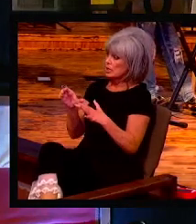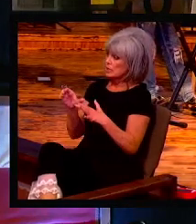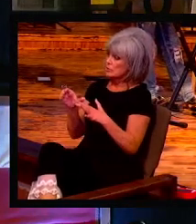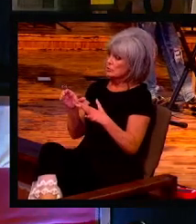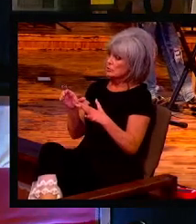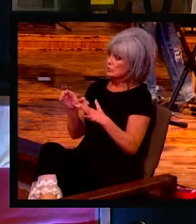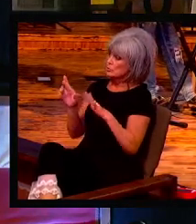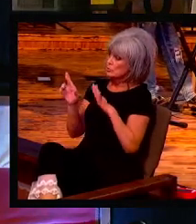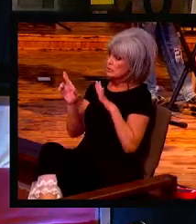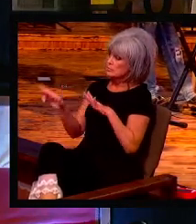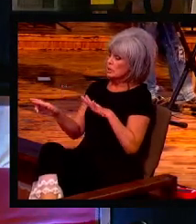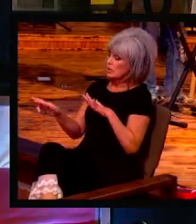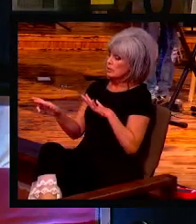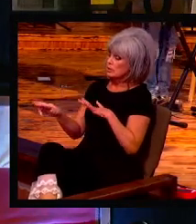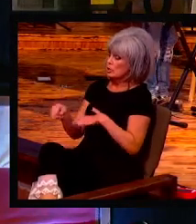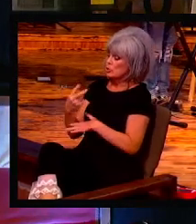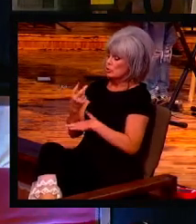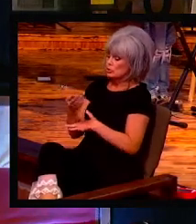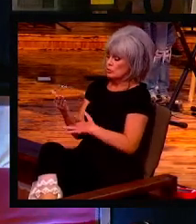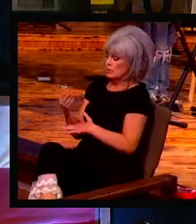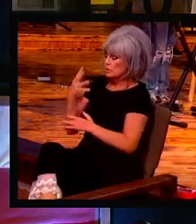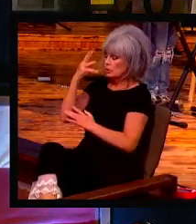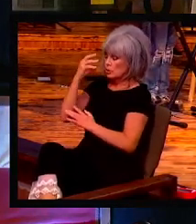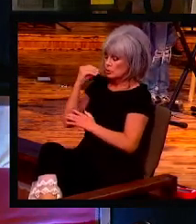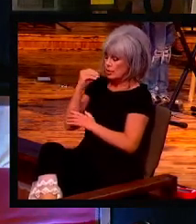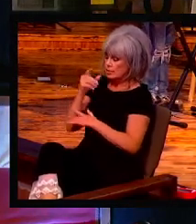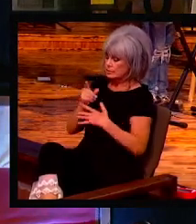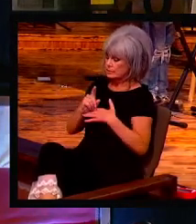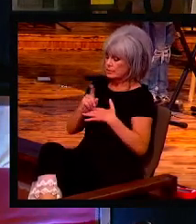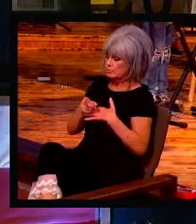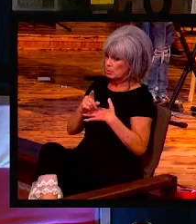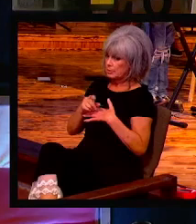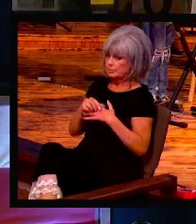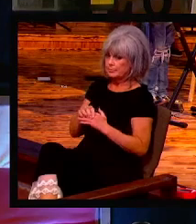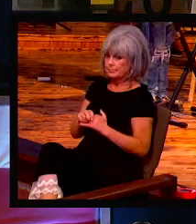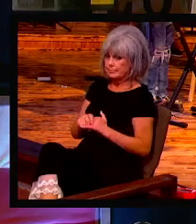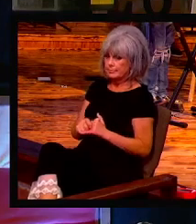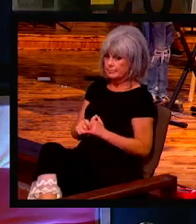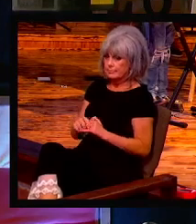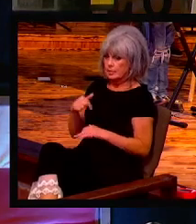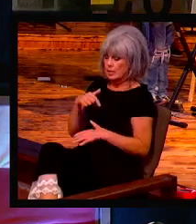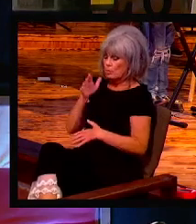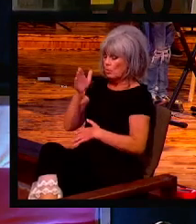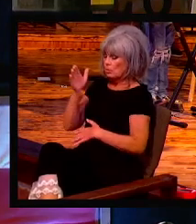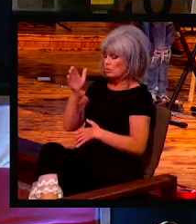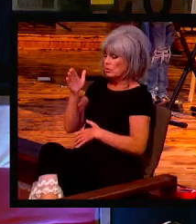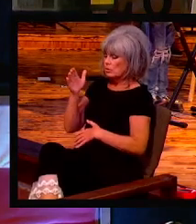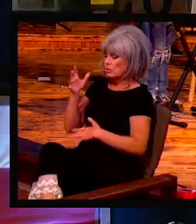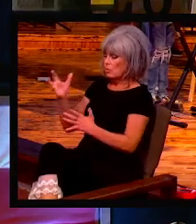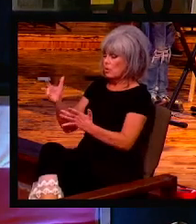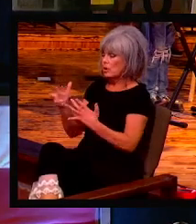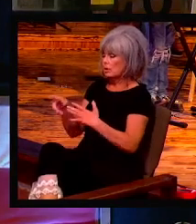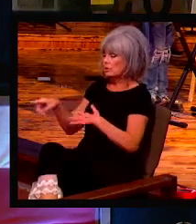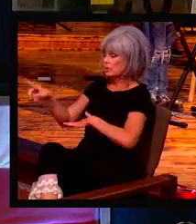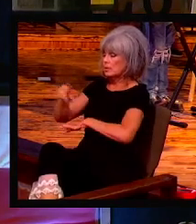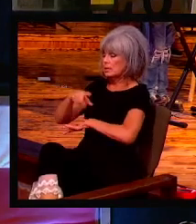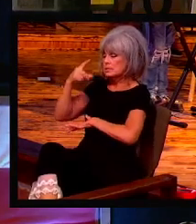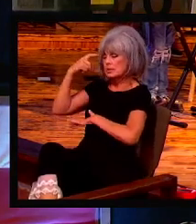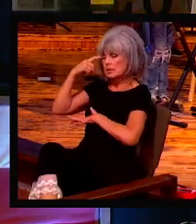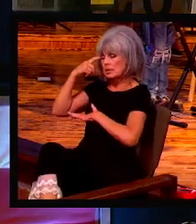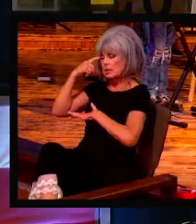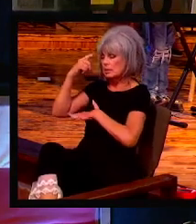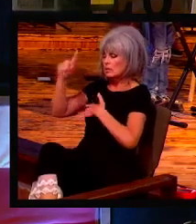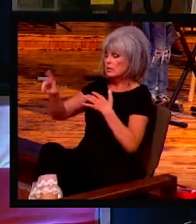So I'm going to ask you to do two things. Number one, I'm going to ask you to close your eyes in just a moment. And I'm going to have you think of the vision that God has